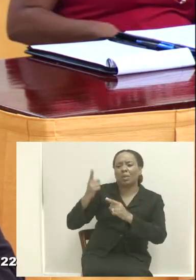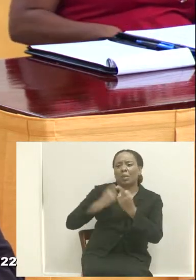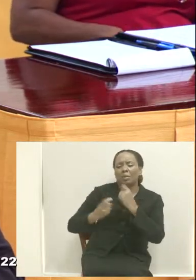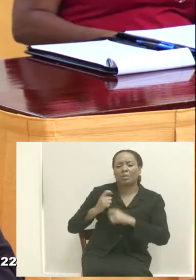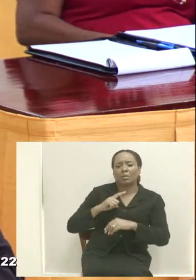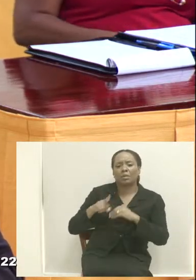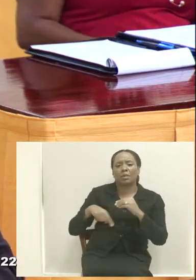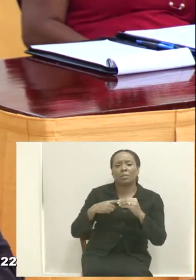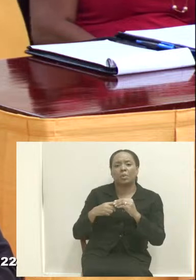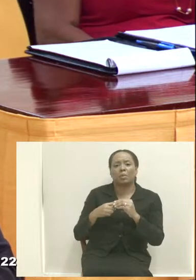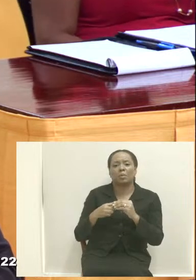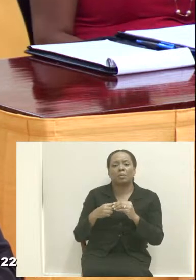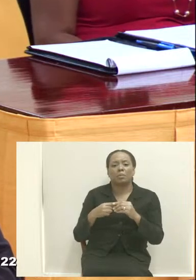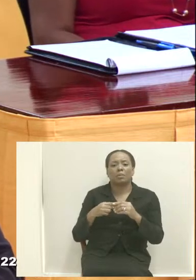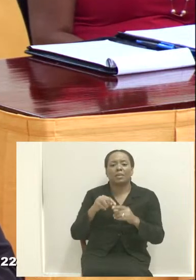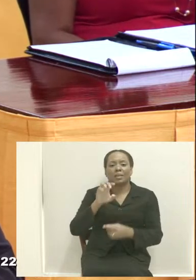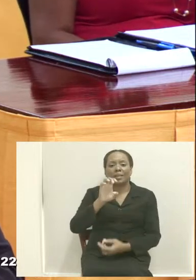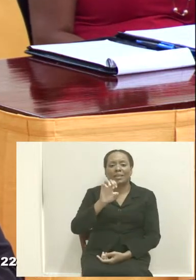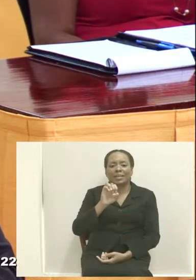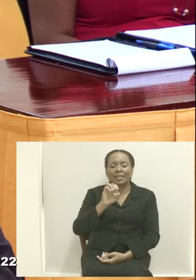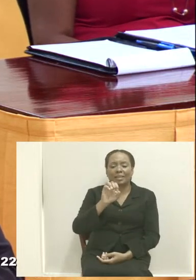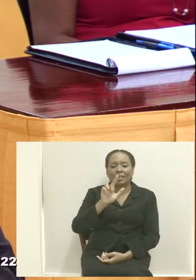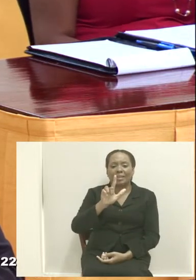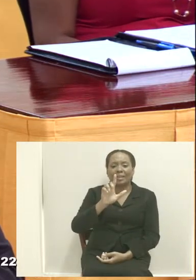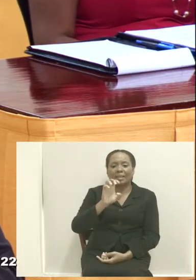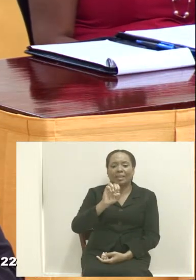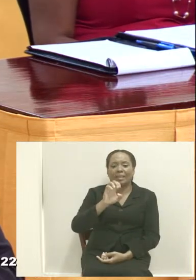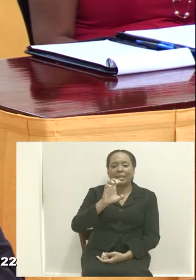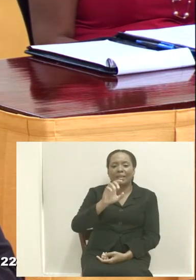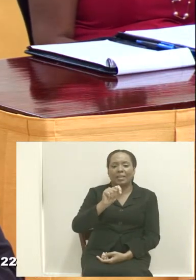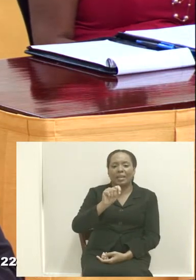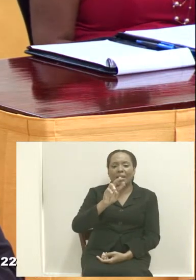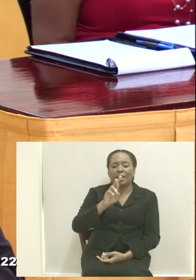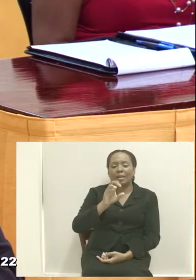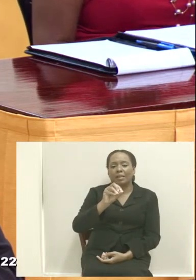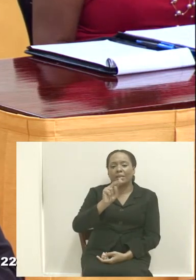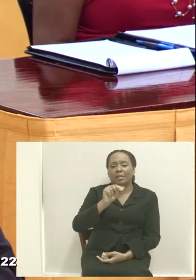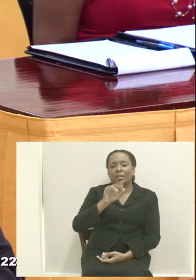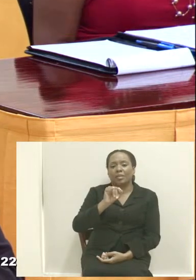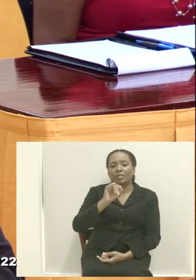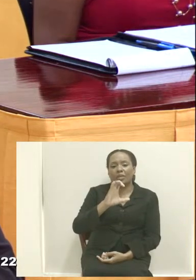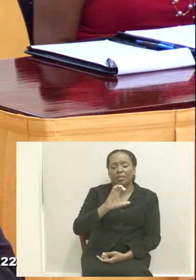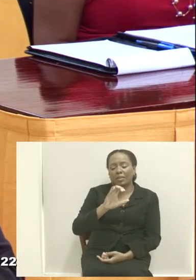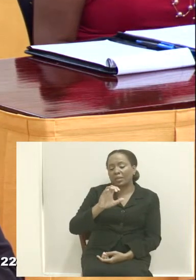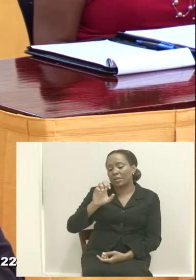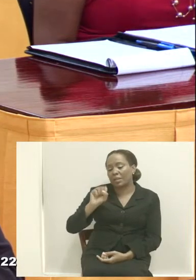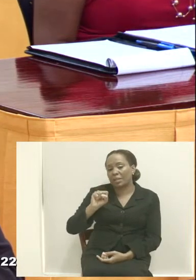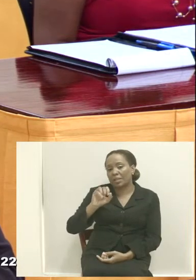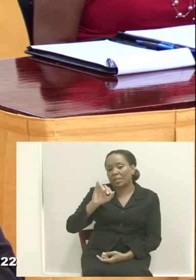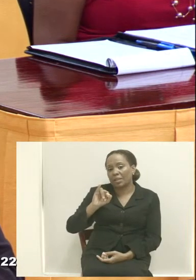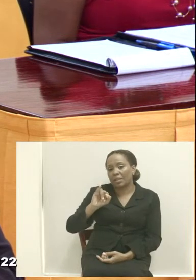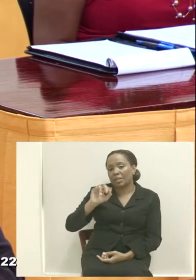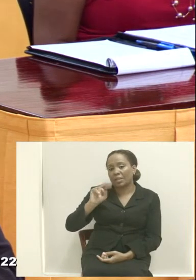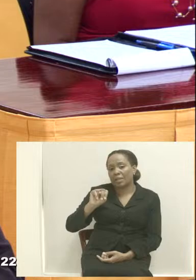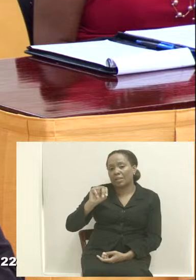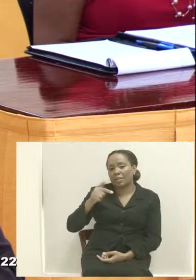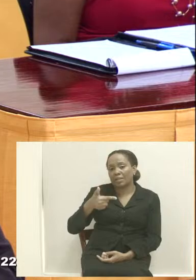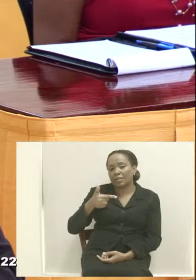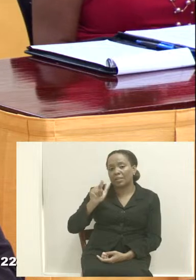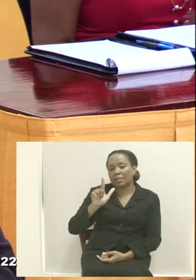which the ministry is undertaking as part of the need for us to ensure business